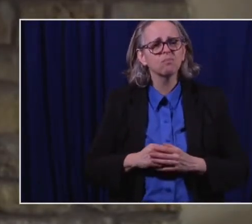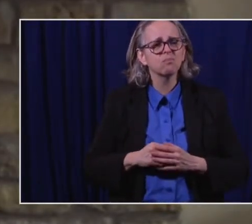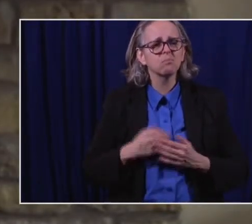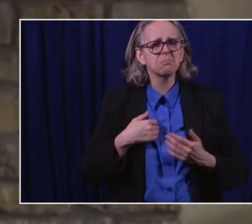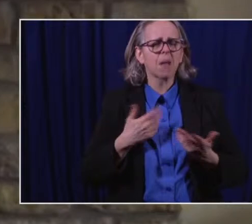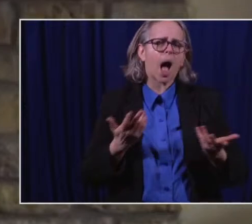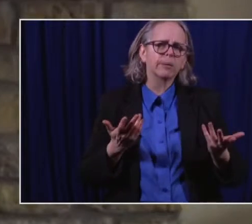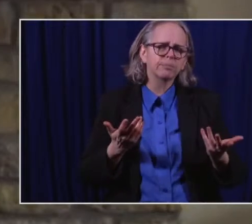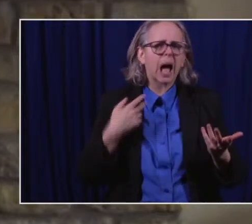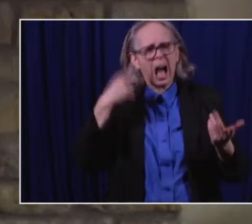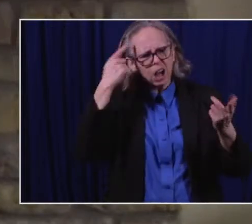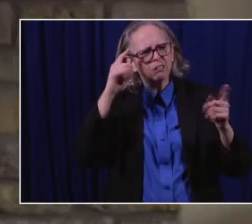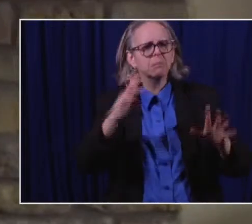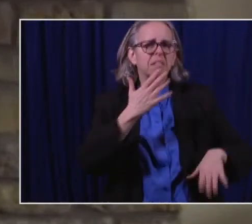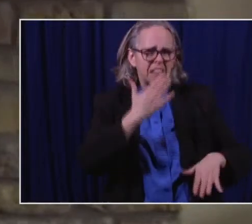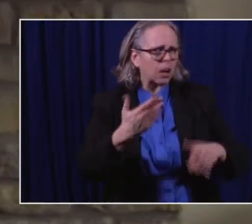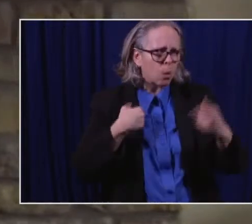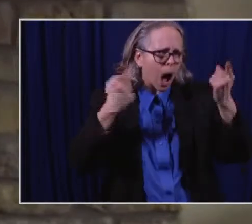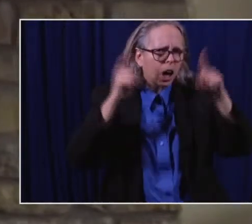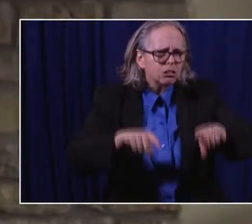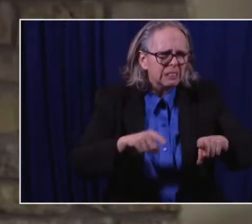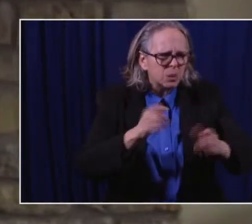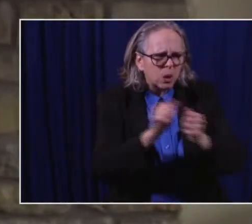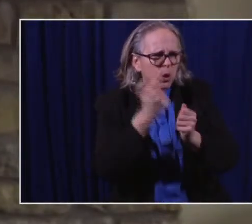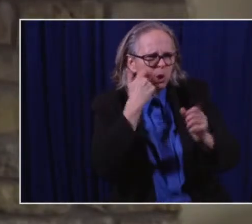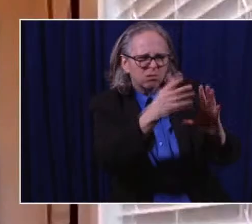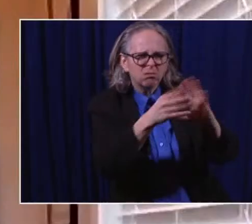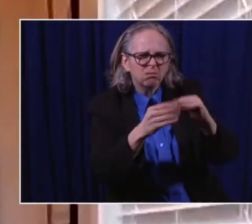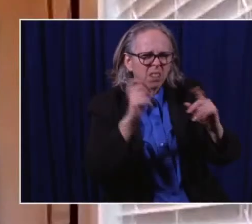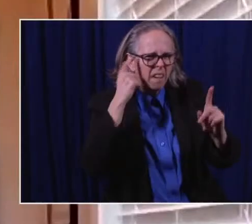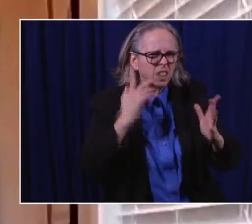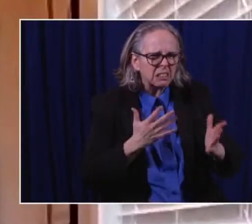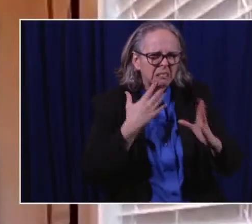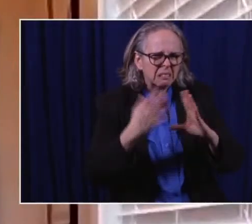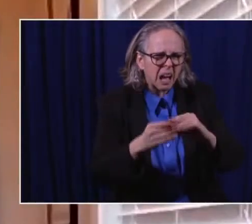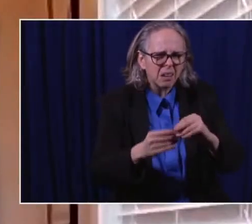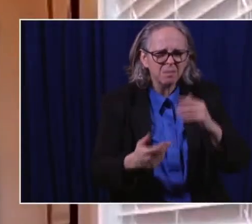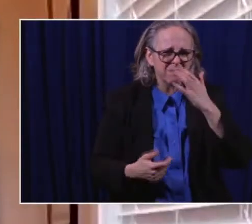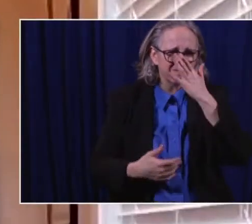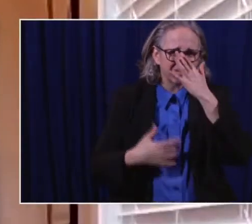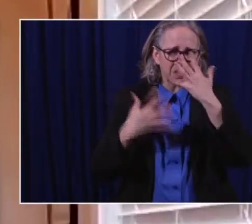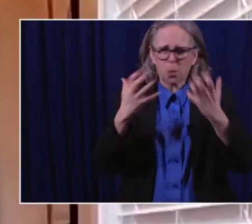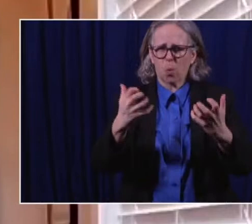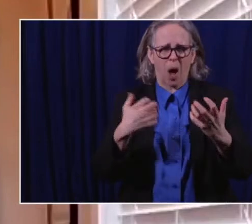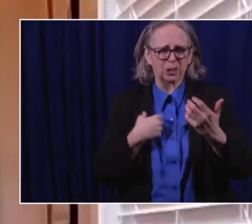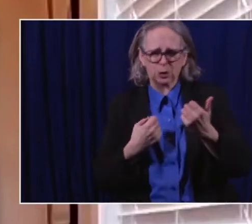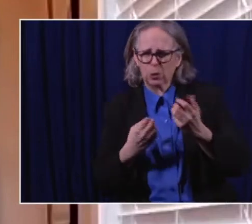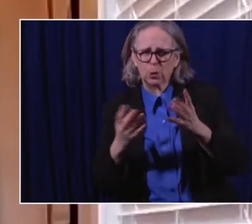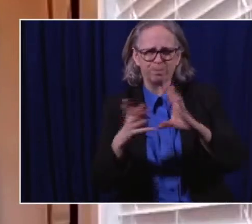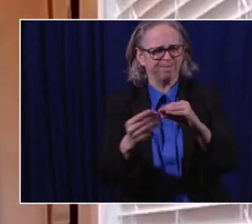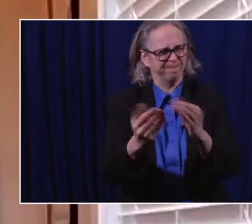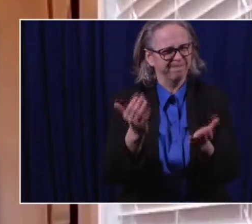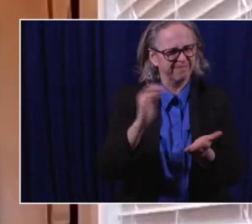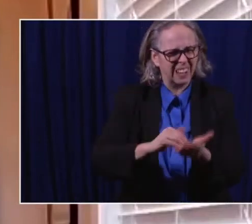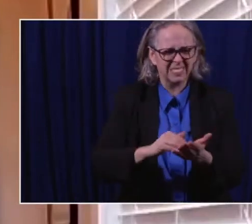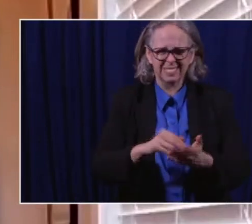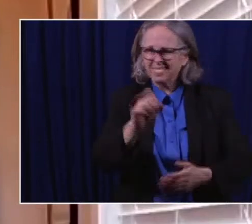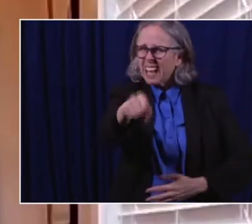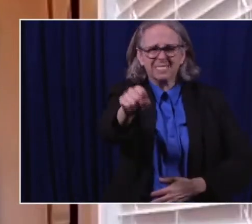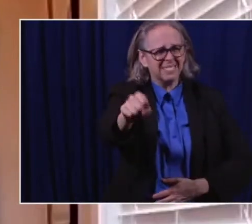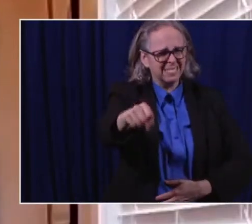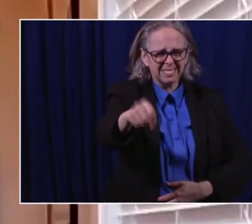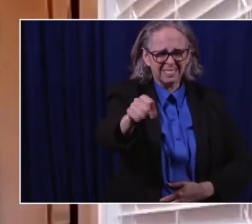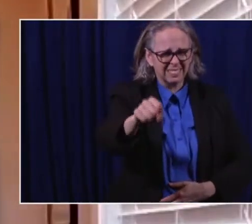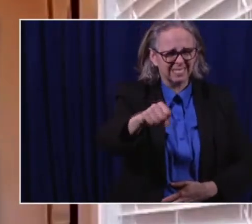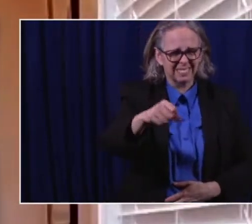I agree with your statement, and I would just reinforce that we are actively looking at this